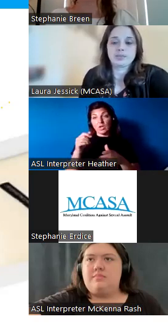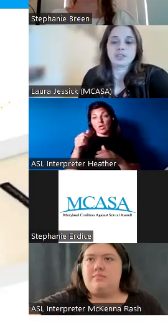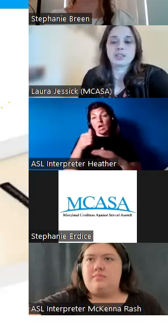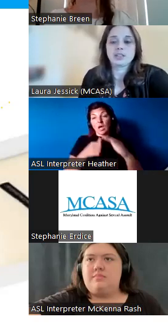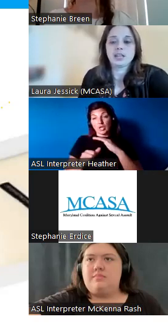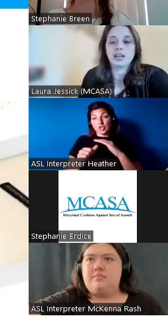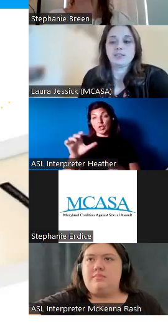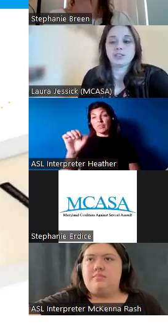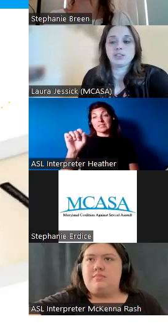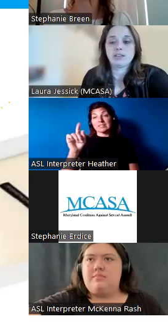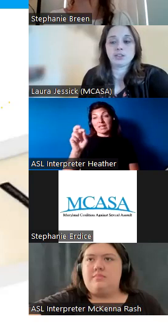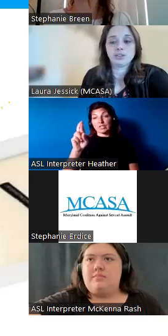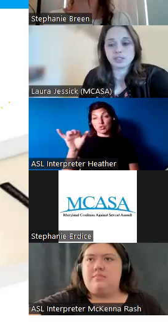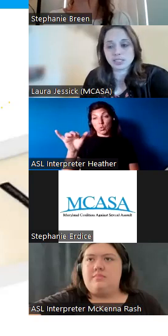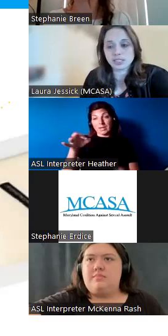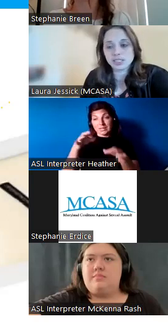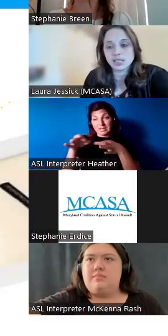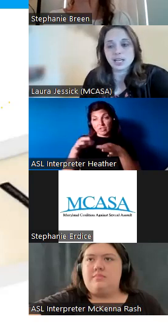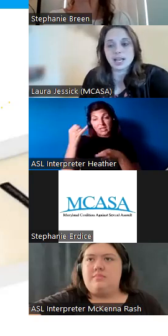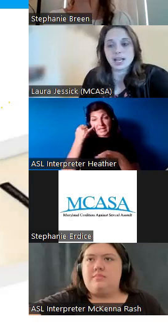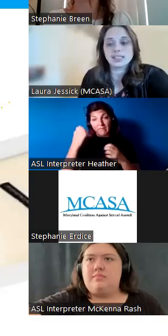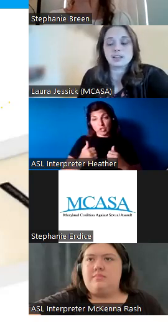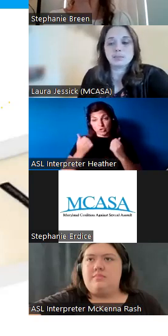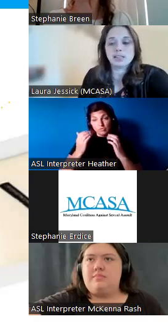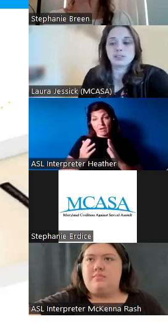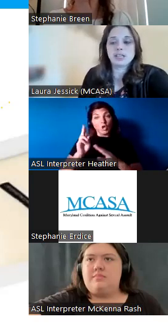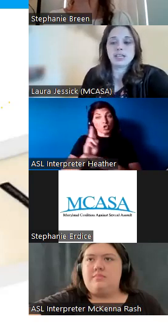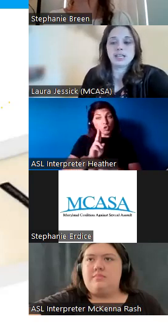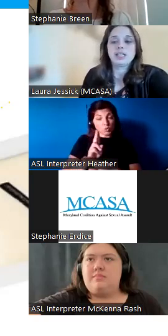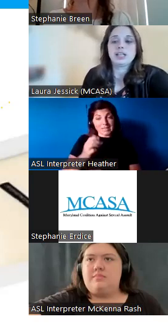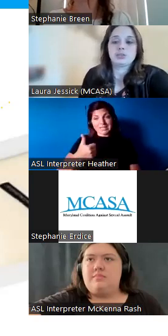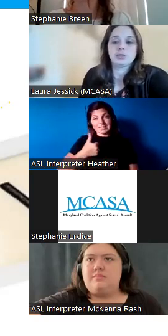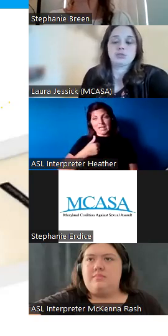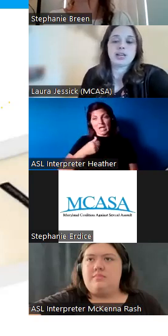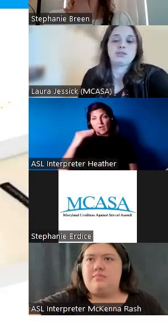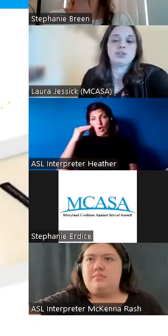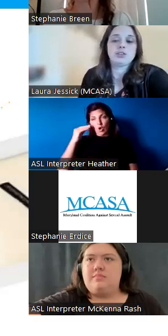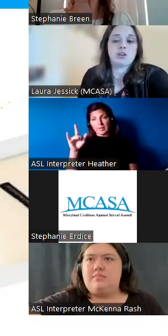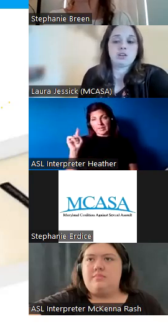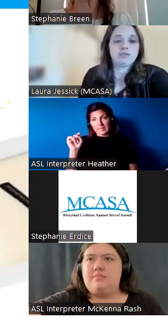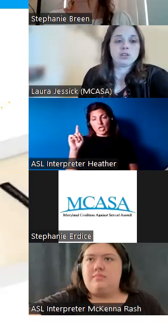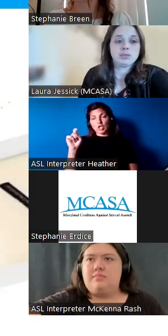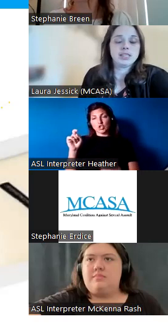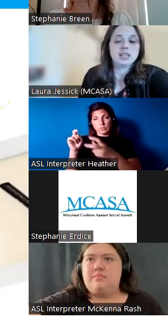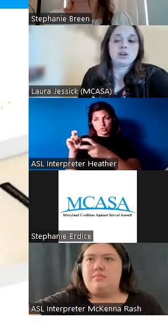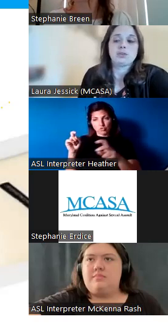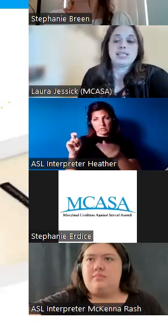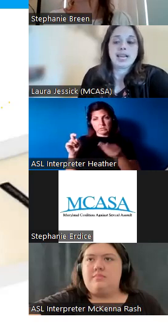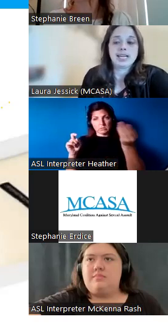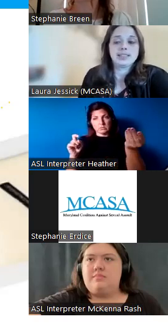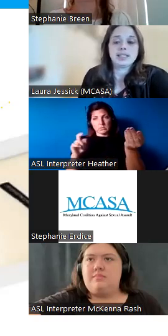definition. If a survivor uses a self-administered kit, it should be transferred to law